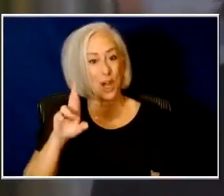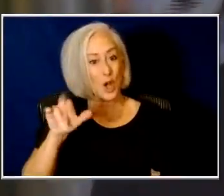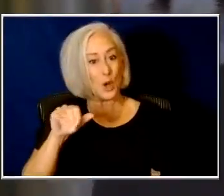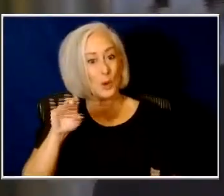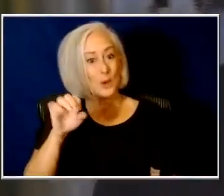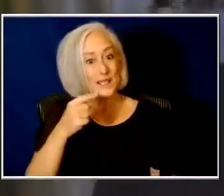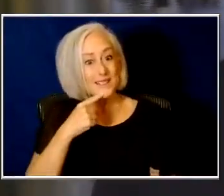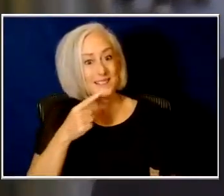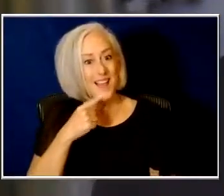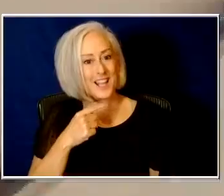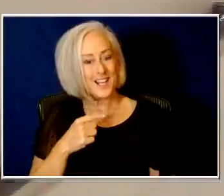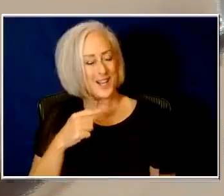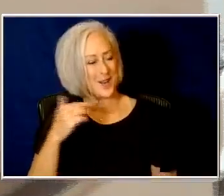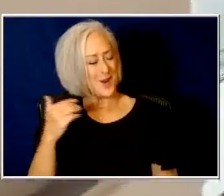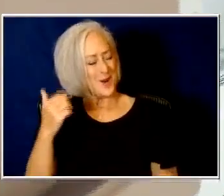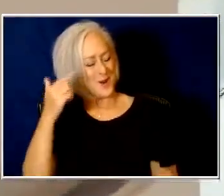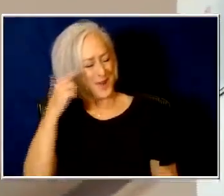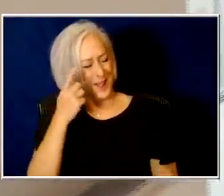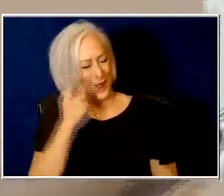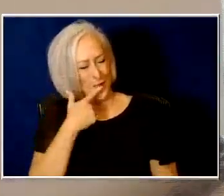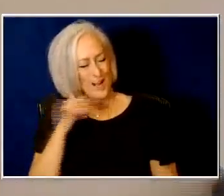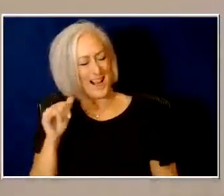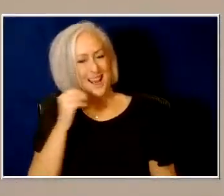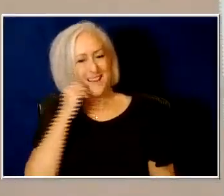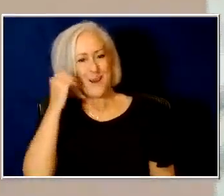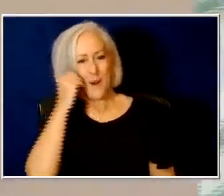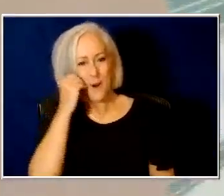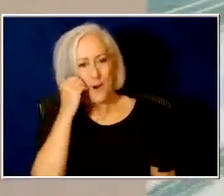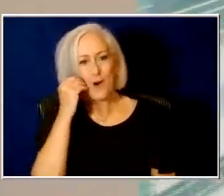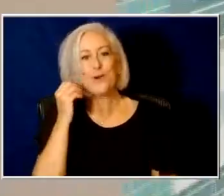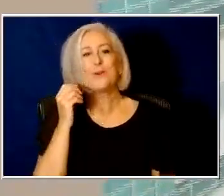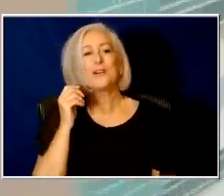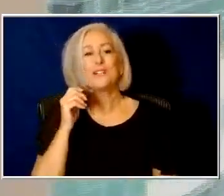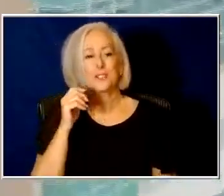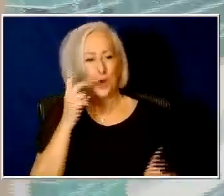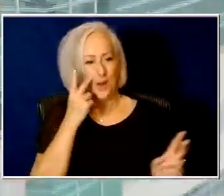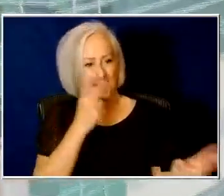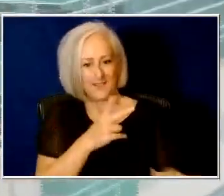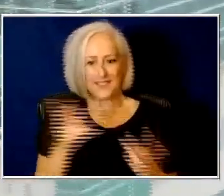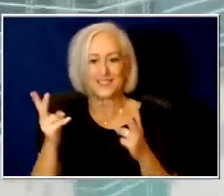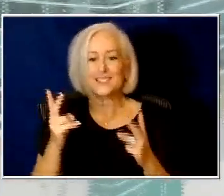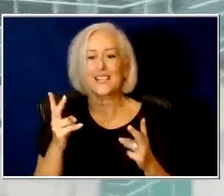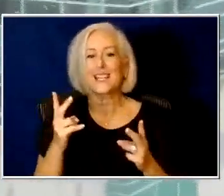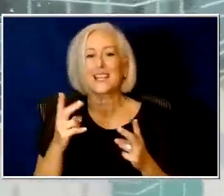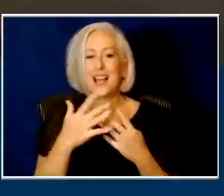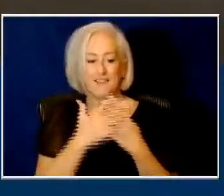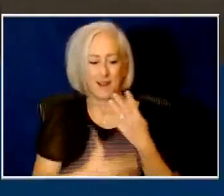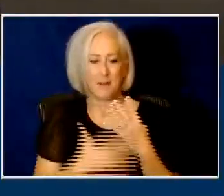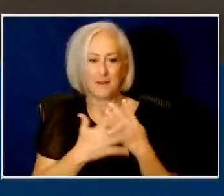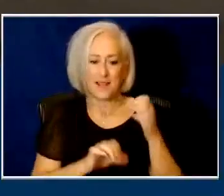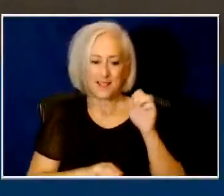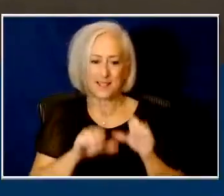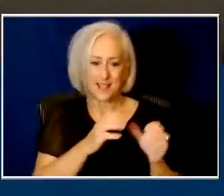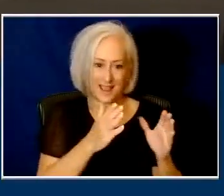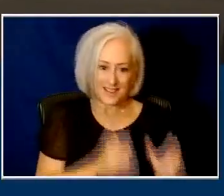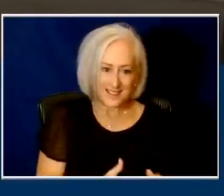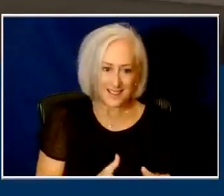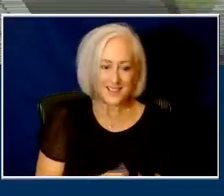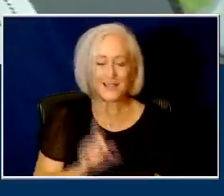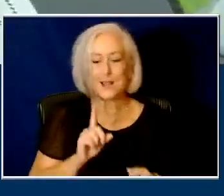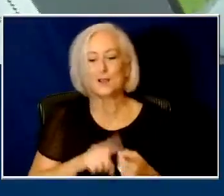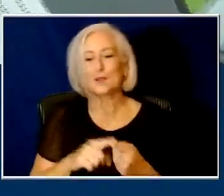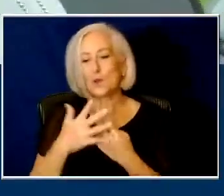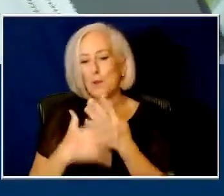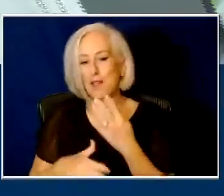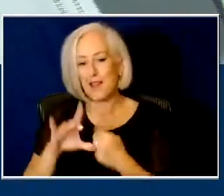hospitals, mainly focusing on blood sciences. So I've gone from blood sciences to blood cancer. That line divided, that